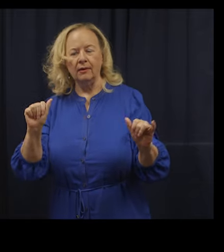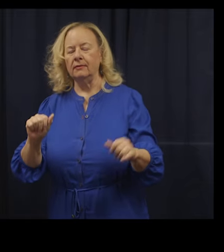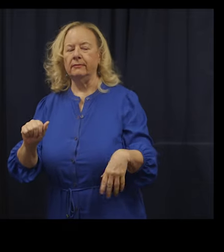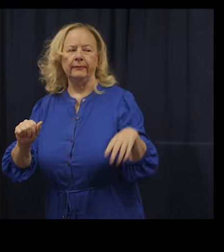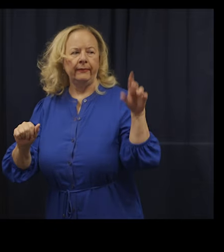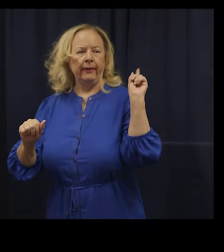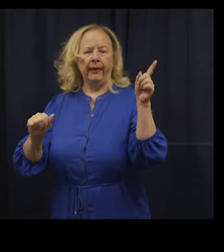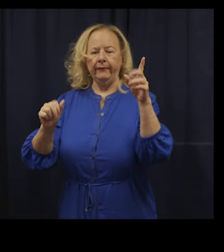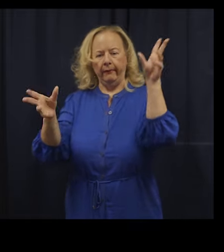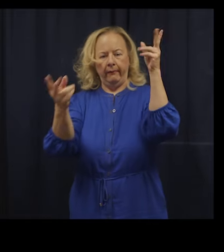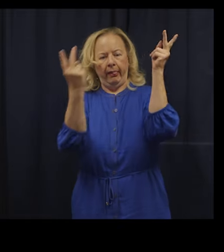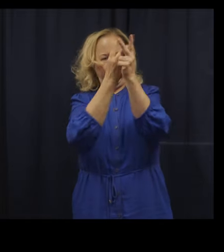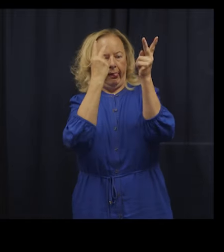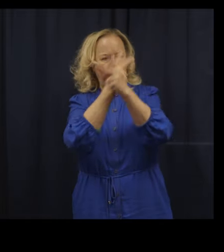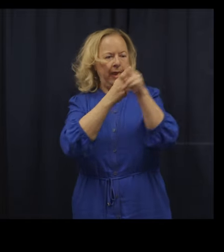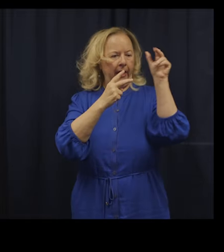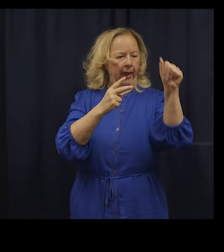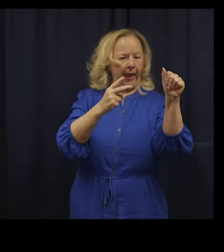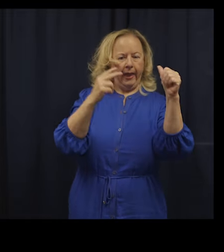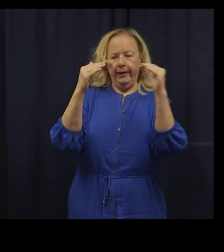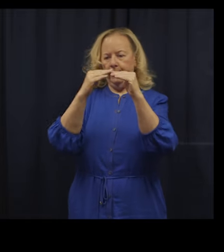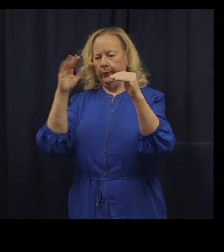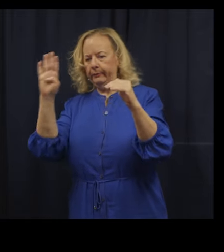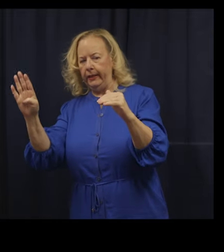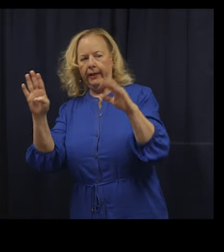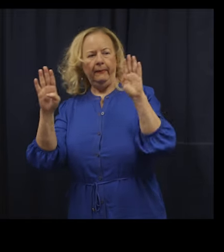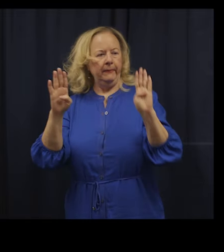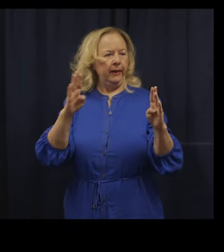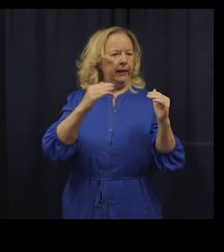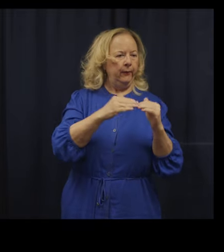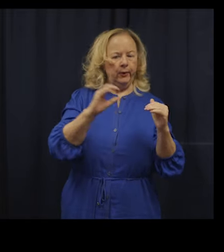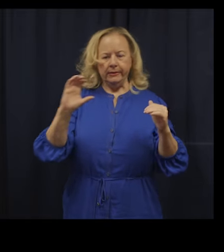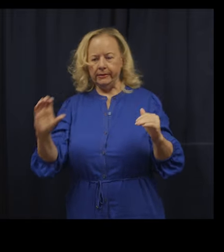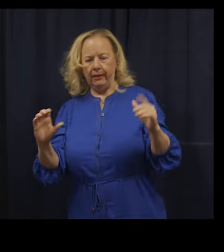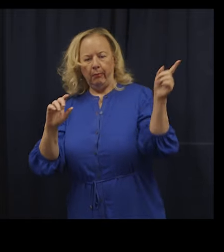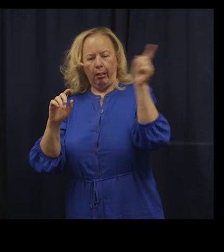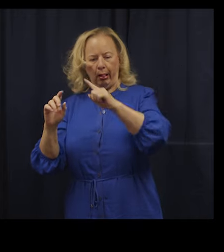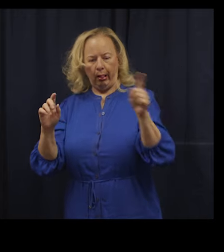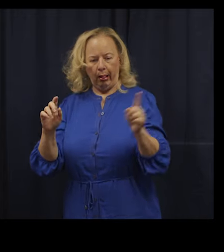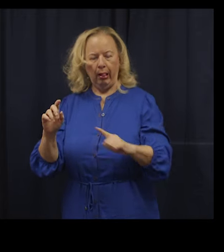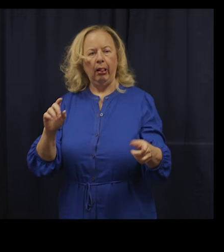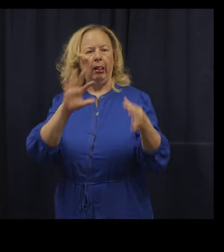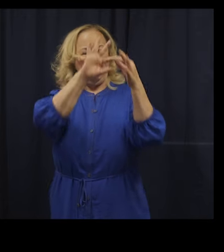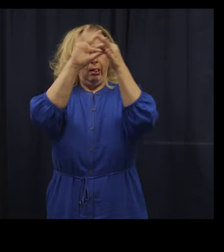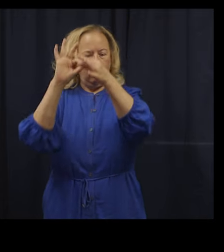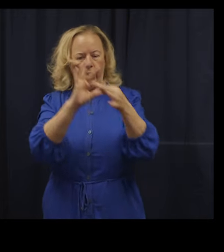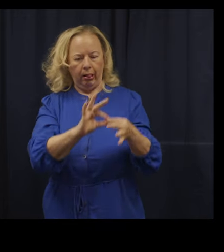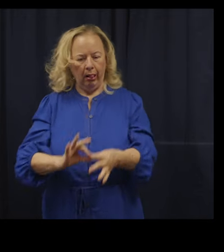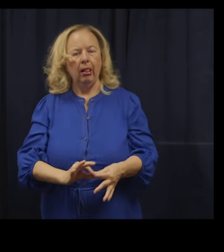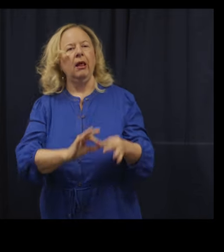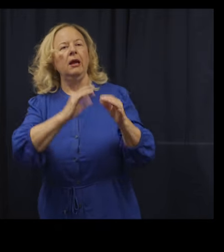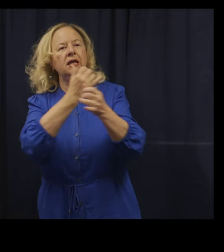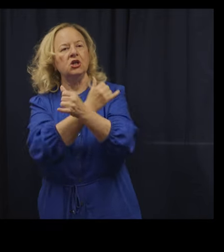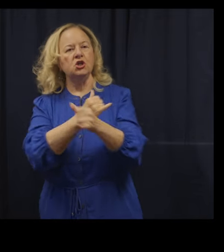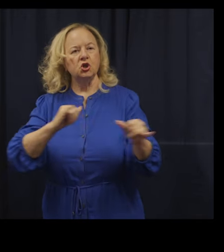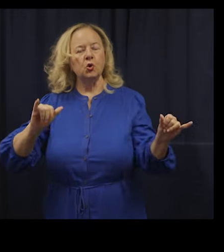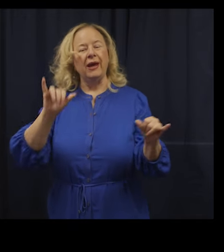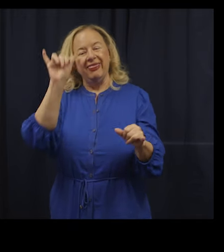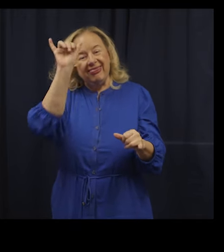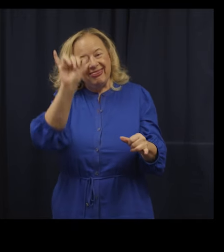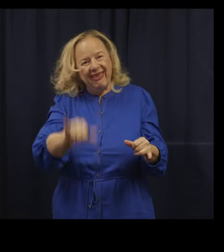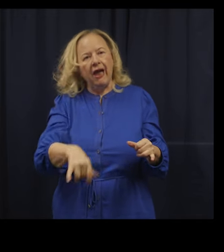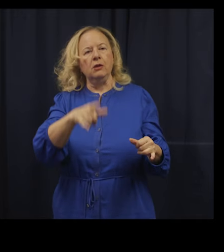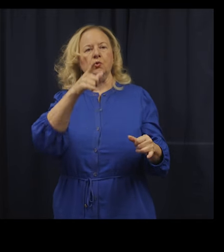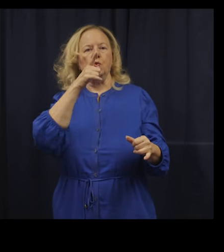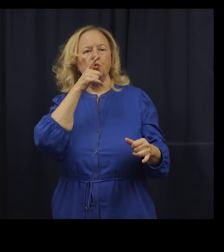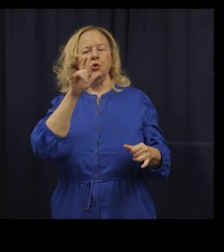equals C, A equals C. All right, but anyway, so we have to realize that Yeshua is the Yud Hey Vav Hey. But